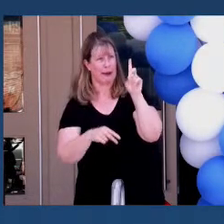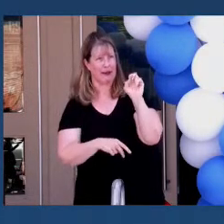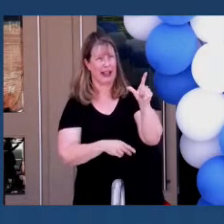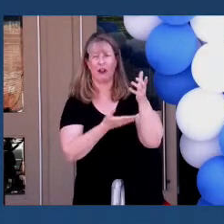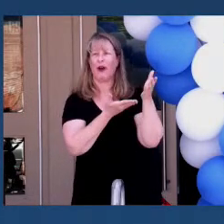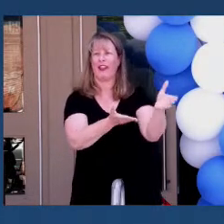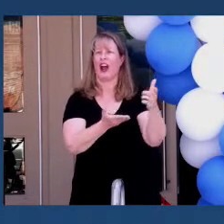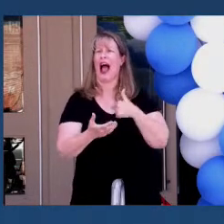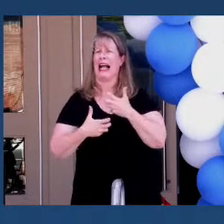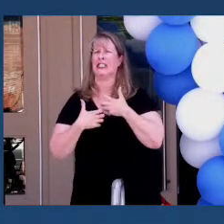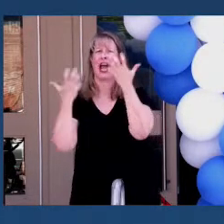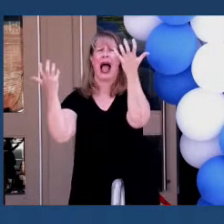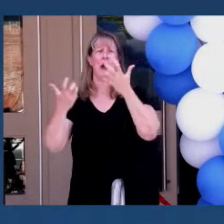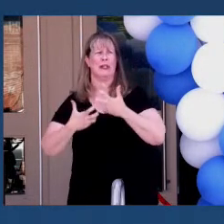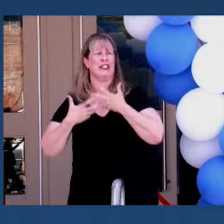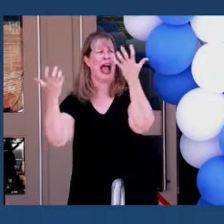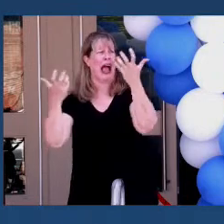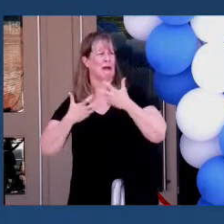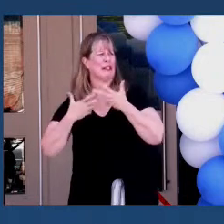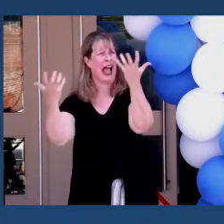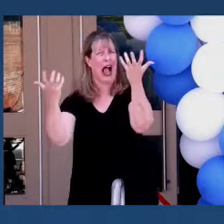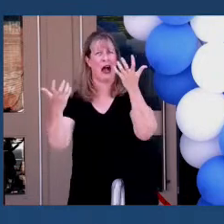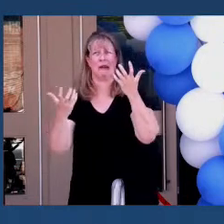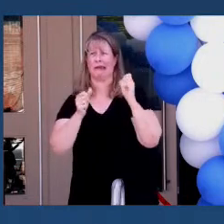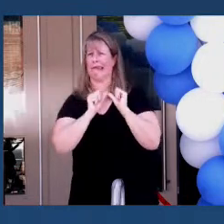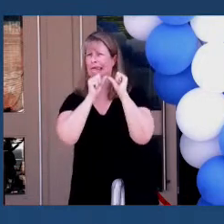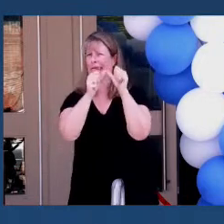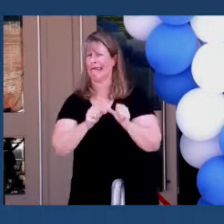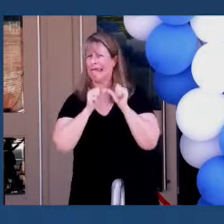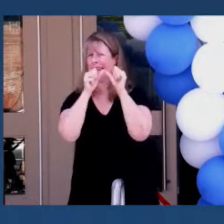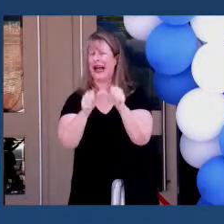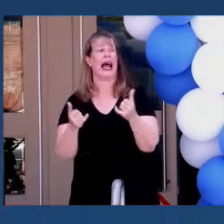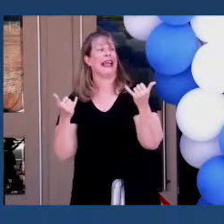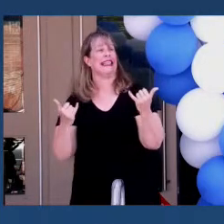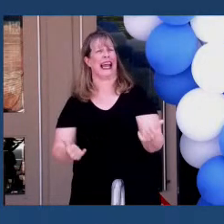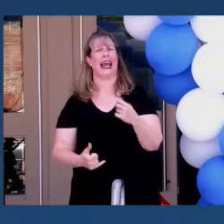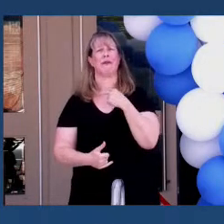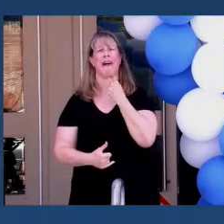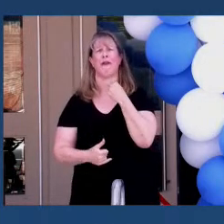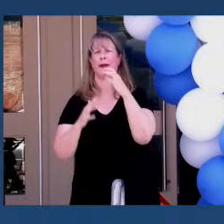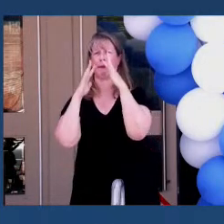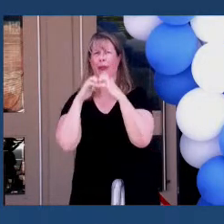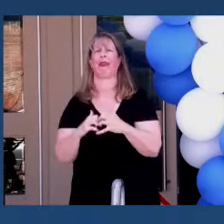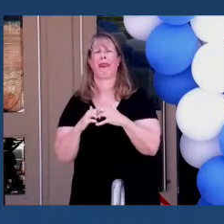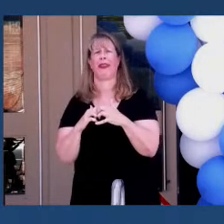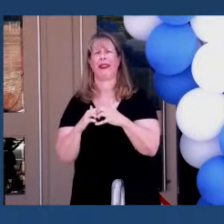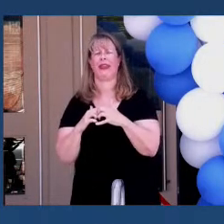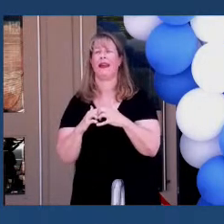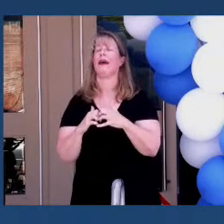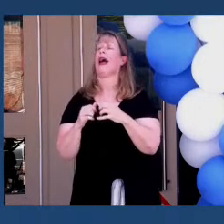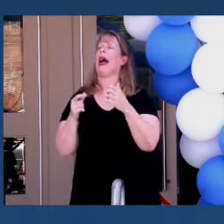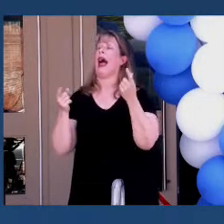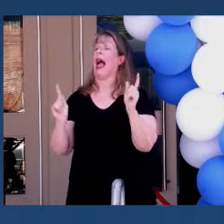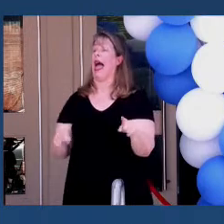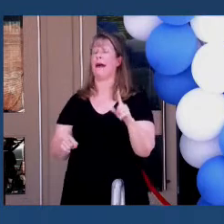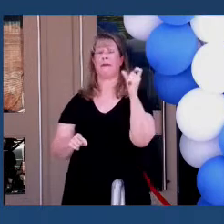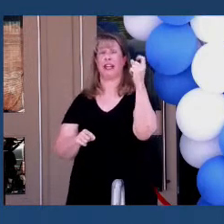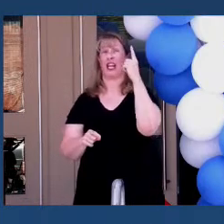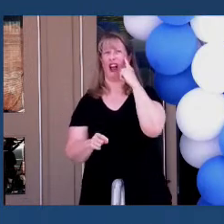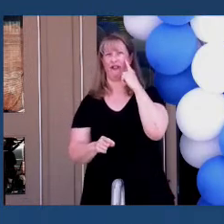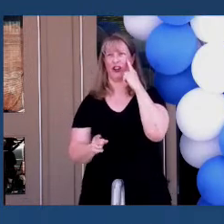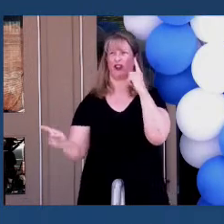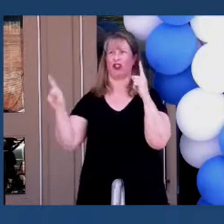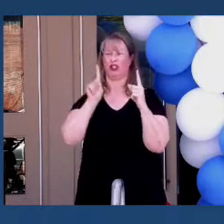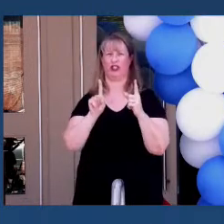shouted a little too much, so my voice is a little hoarse. I had the blessing of being next to our governor, and I saw him smile